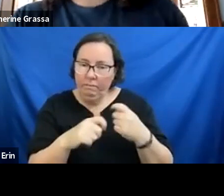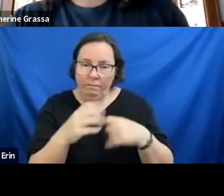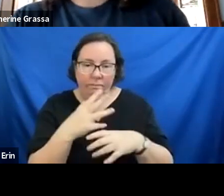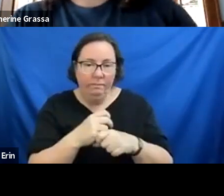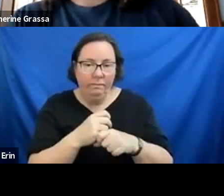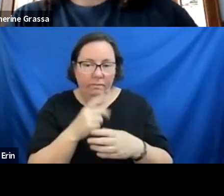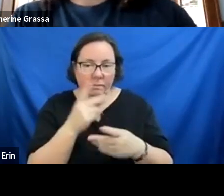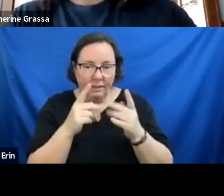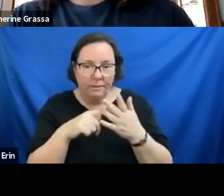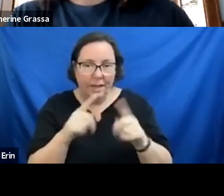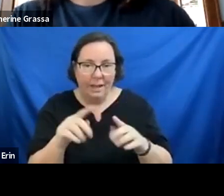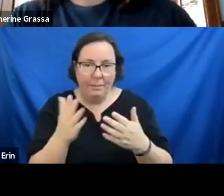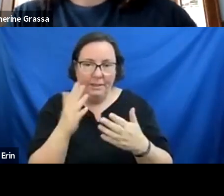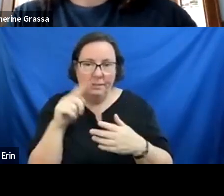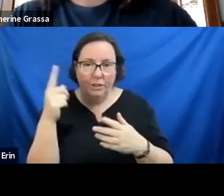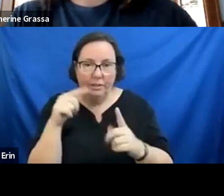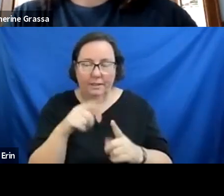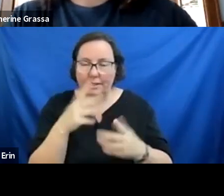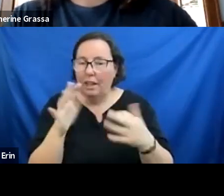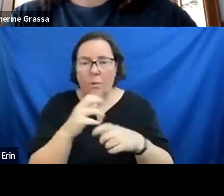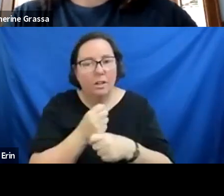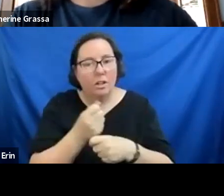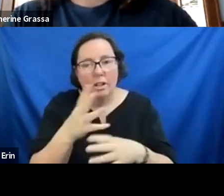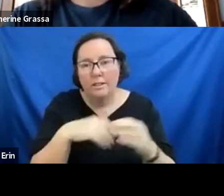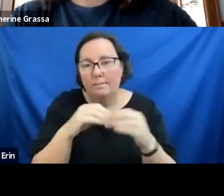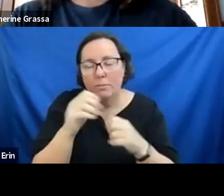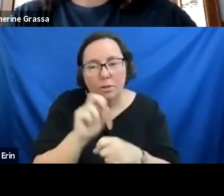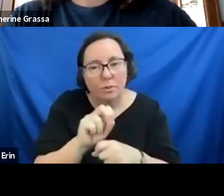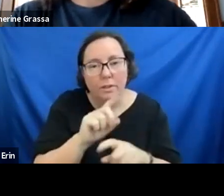Yeah. I don't want to make more work, but if there's a way to look at